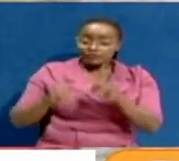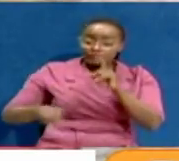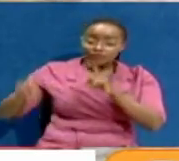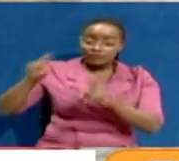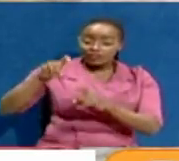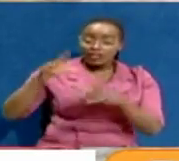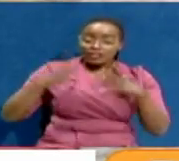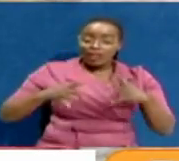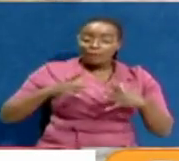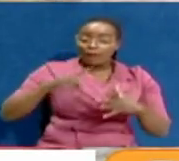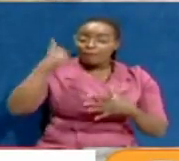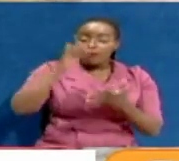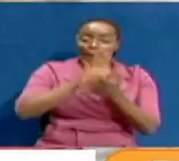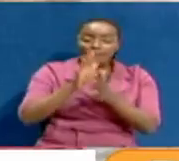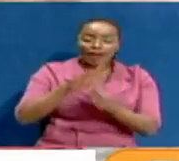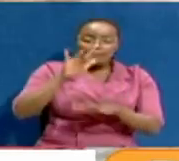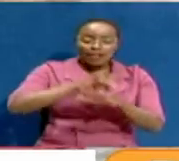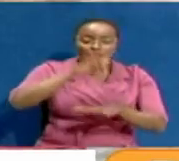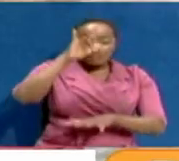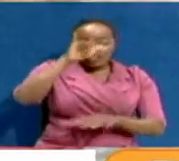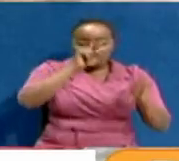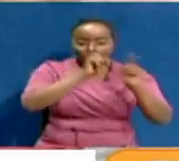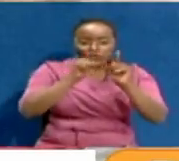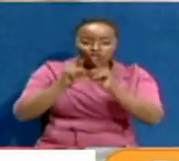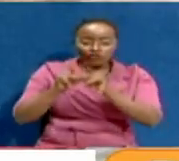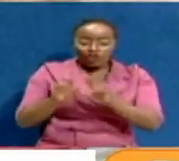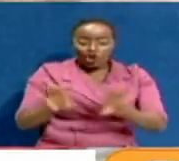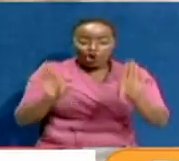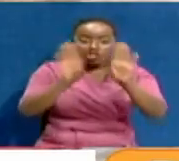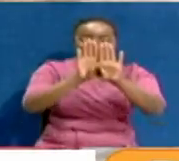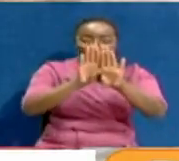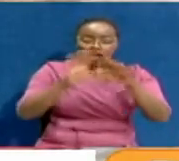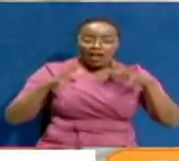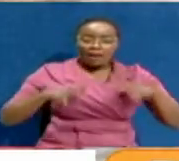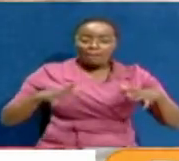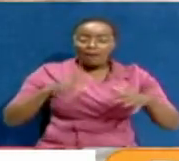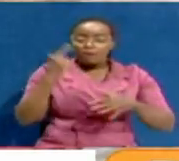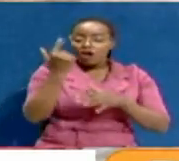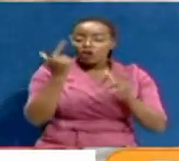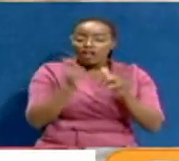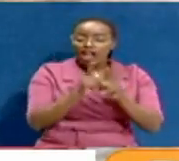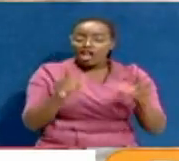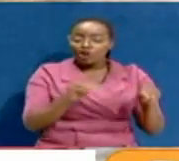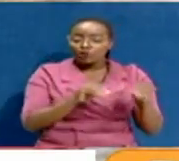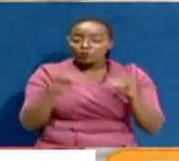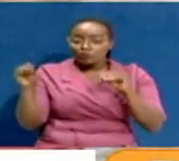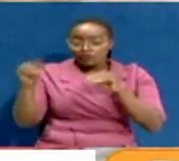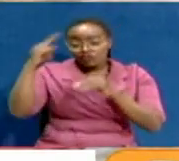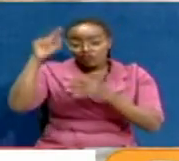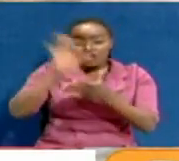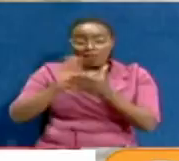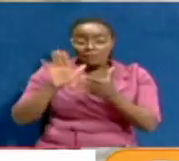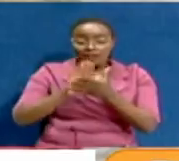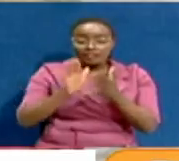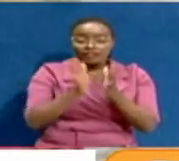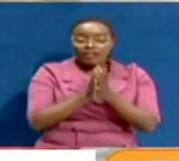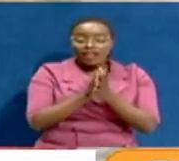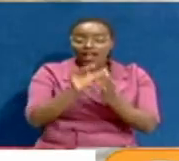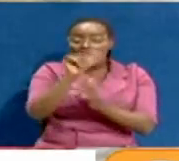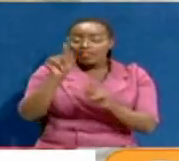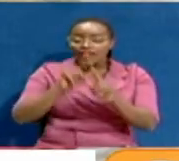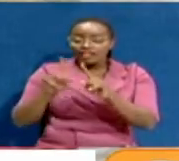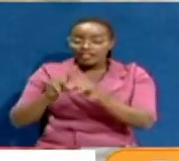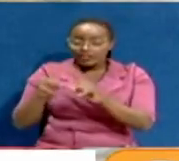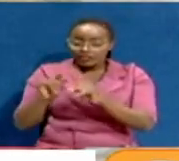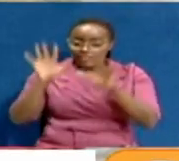increases in number of people getting infected, actually impose lockdowns where people are only allowed to move for emergencies and other very